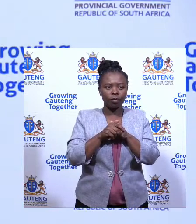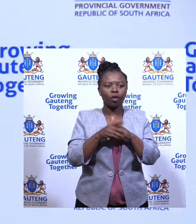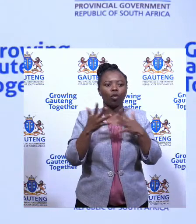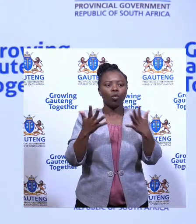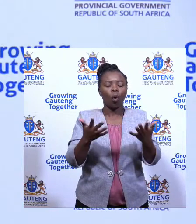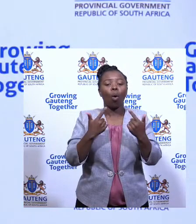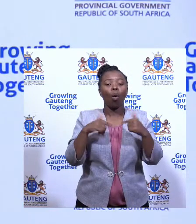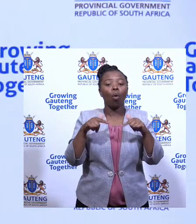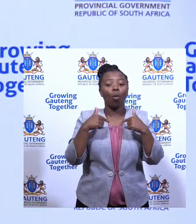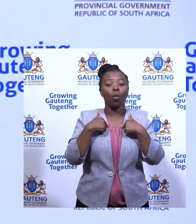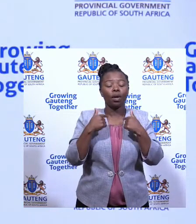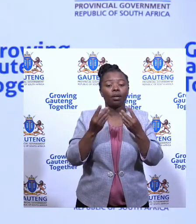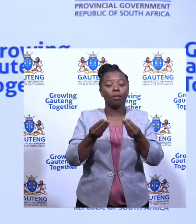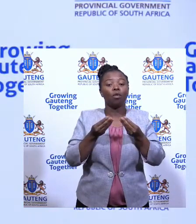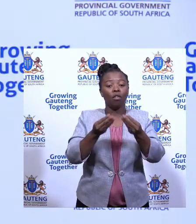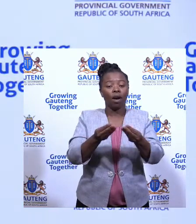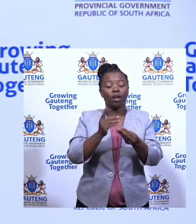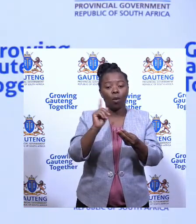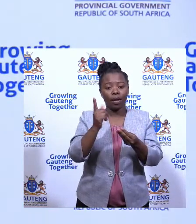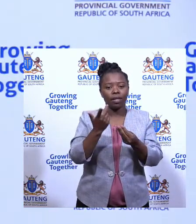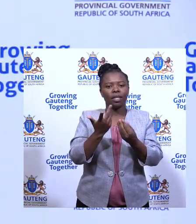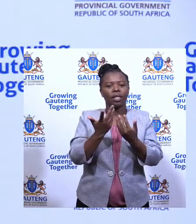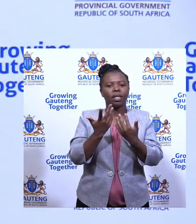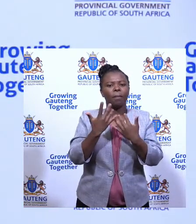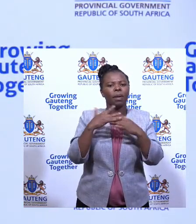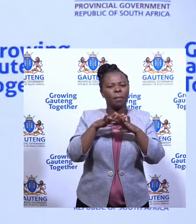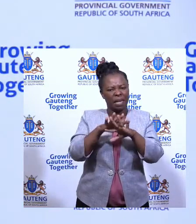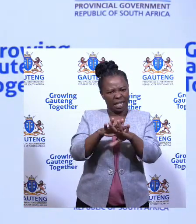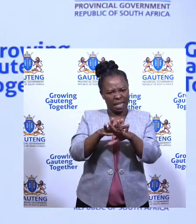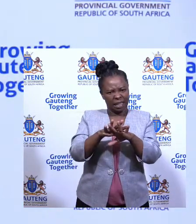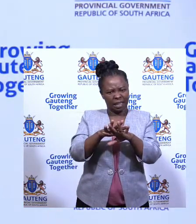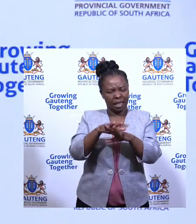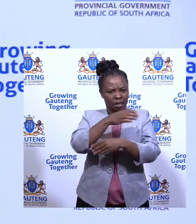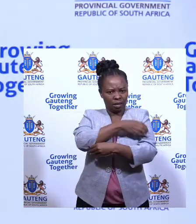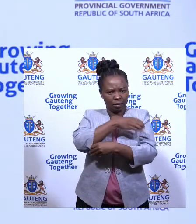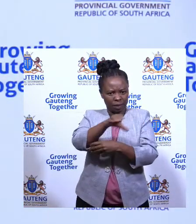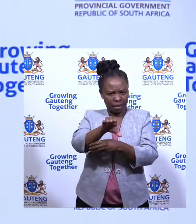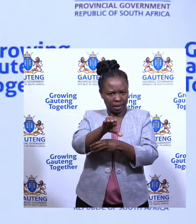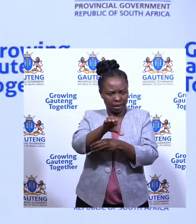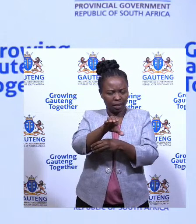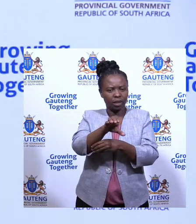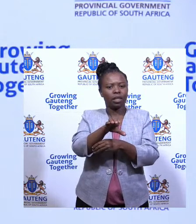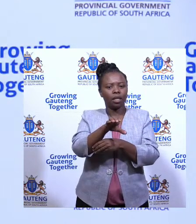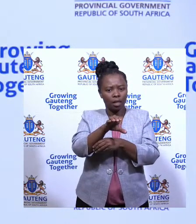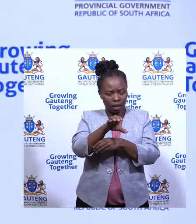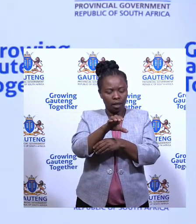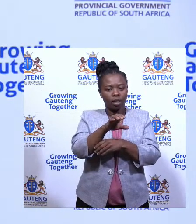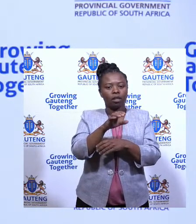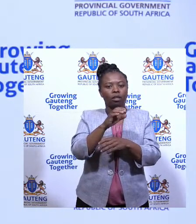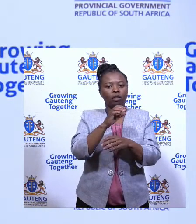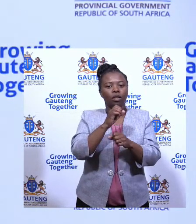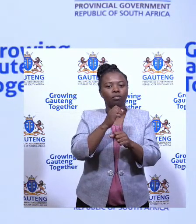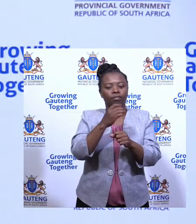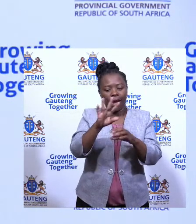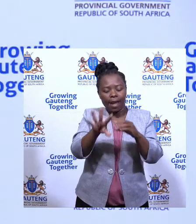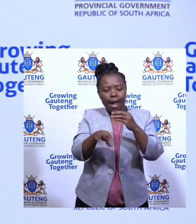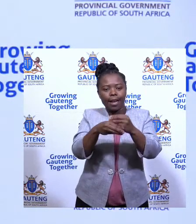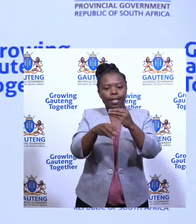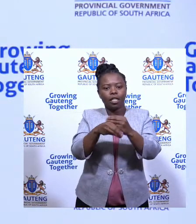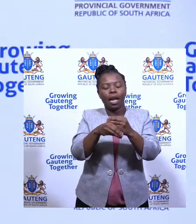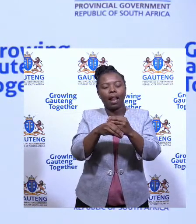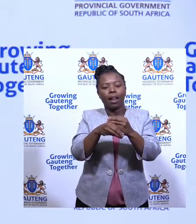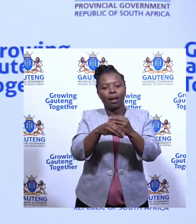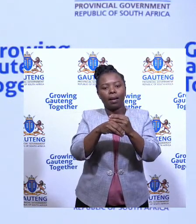we are providing the implementation capacity in order to create and implement the surge capacity and additional bed